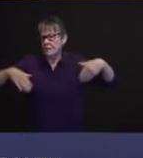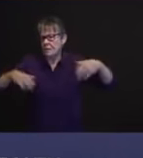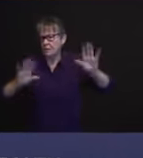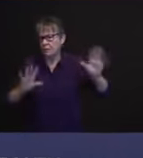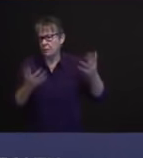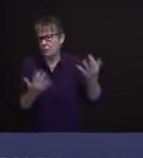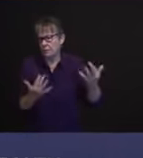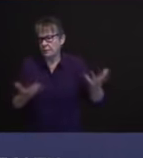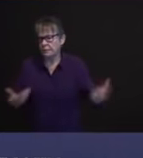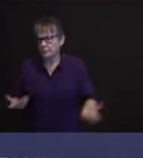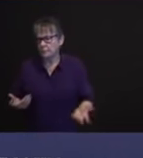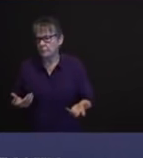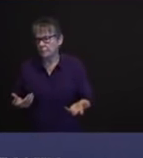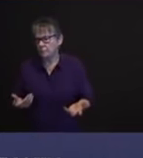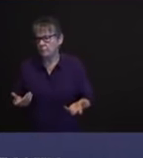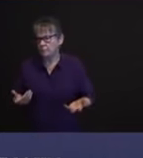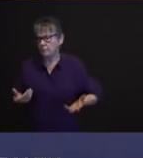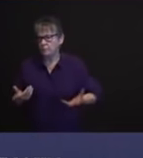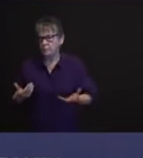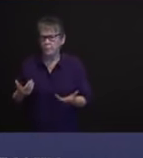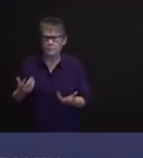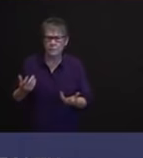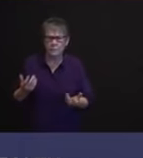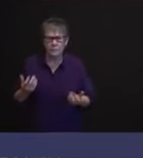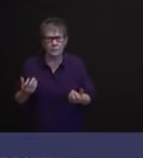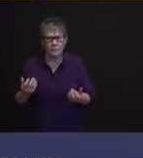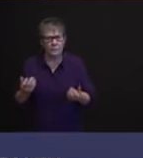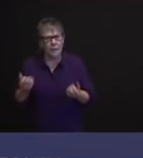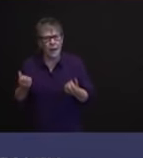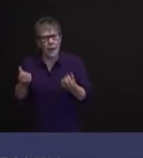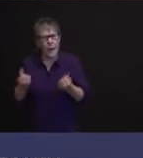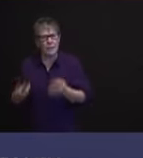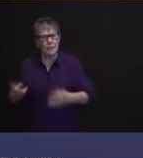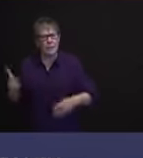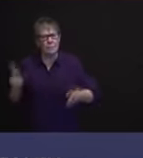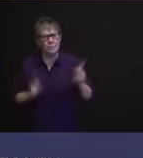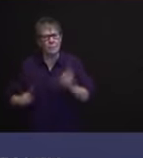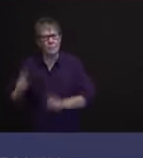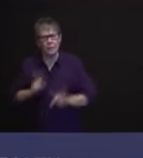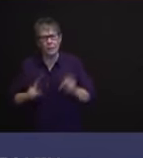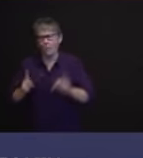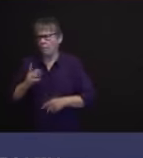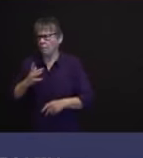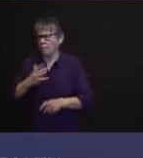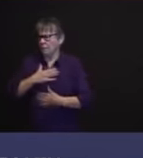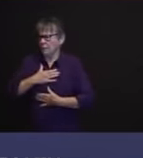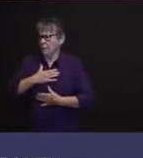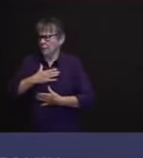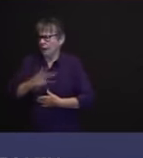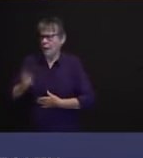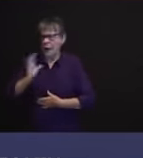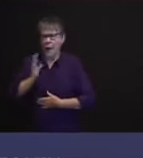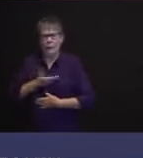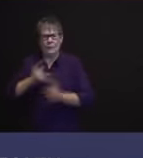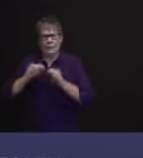in our team members. We've got a very good relationship with the incoming